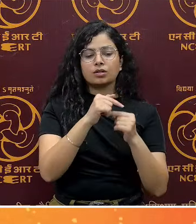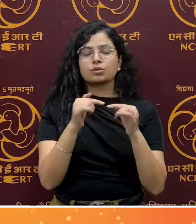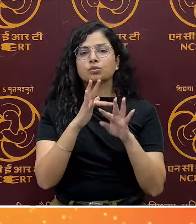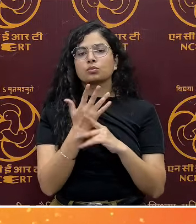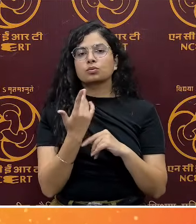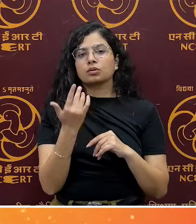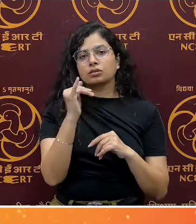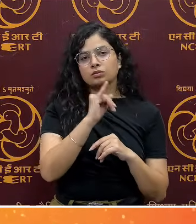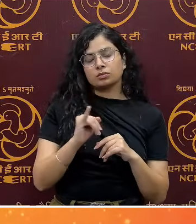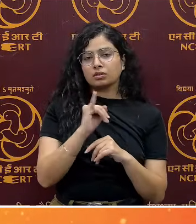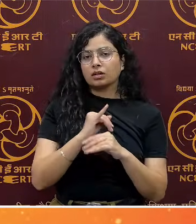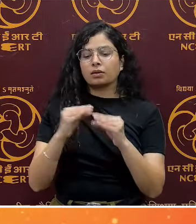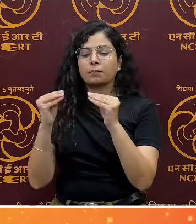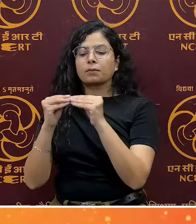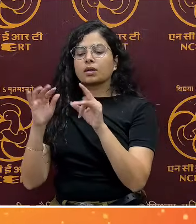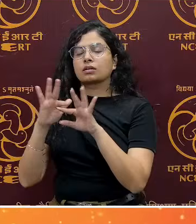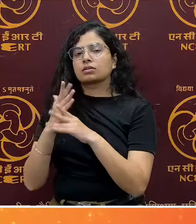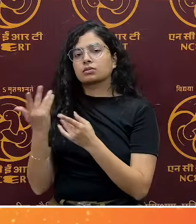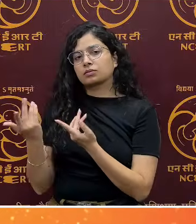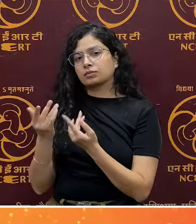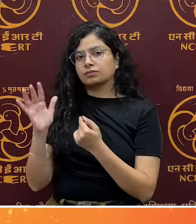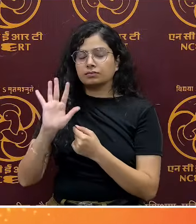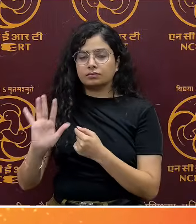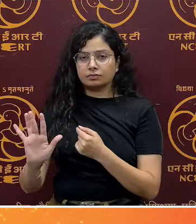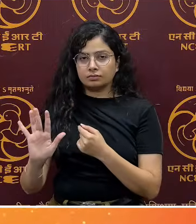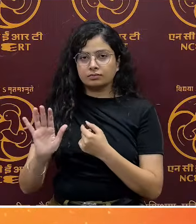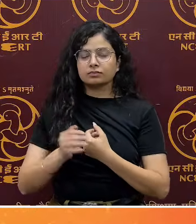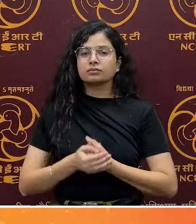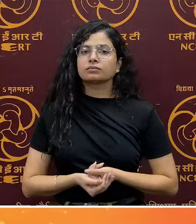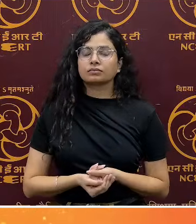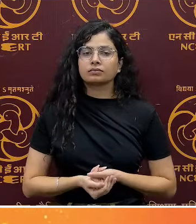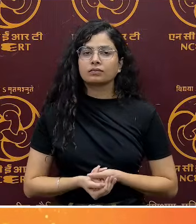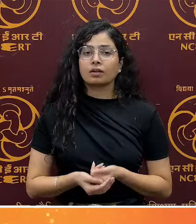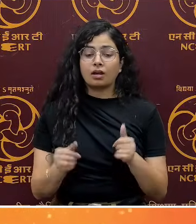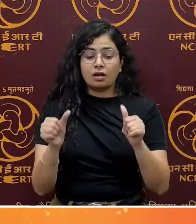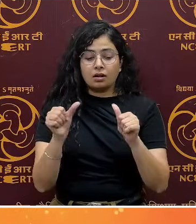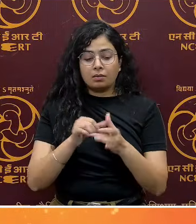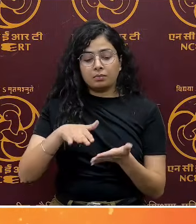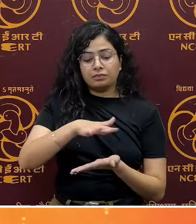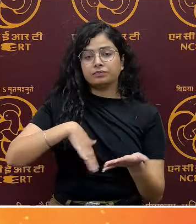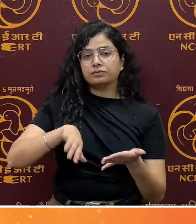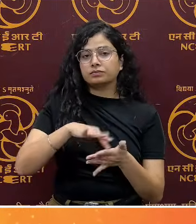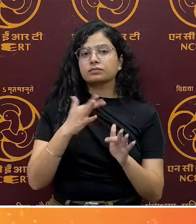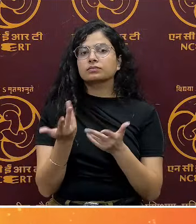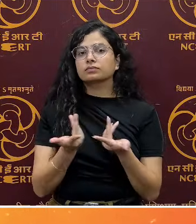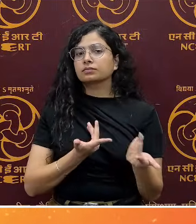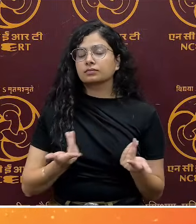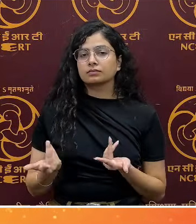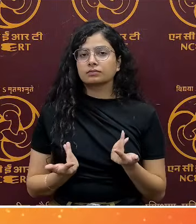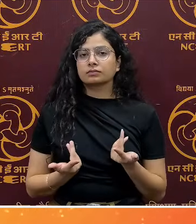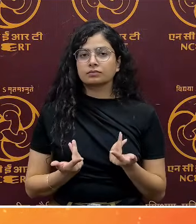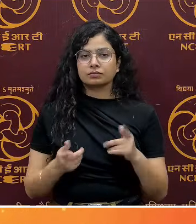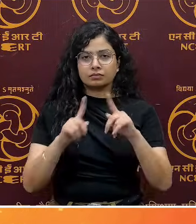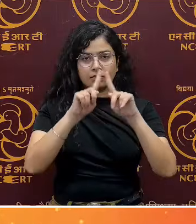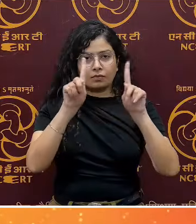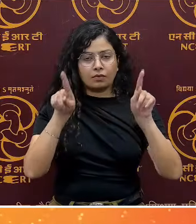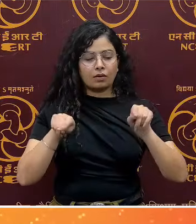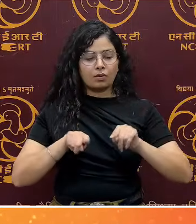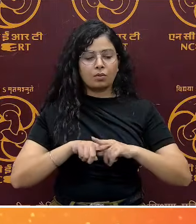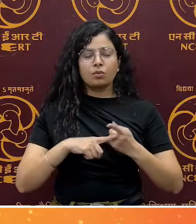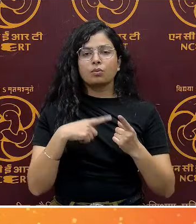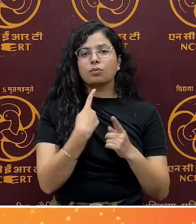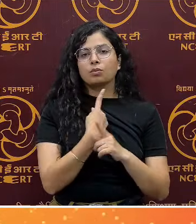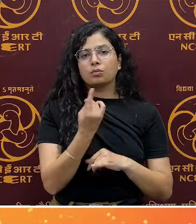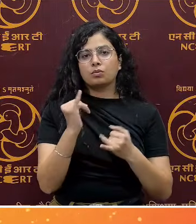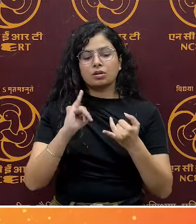breadth. We will take the actually what is the area. This is the these 1 square unit. This is 1 square unit.